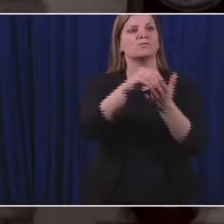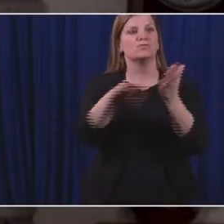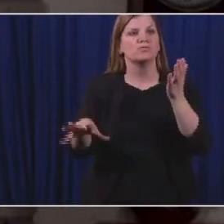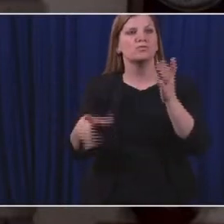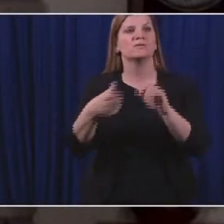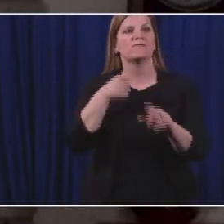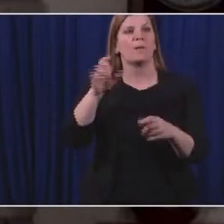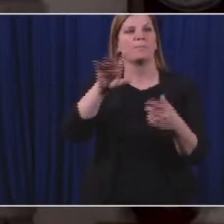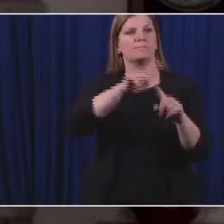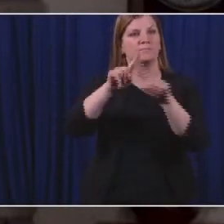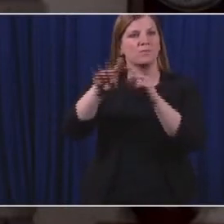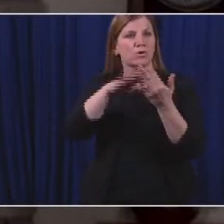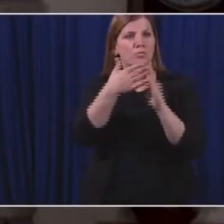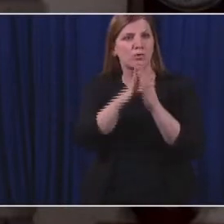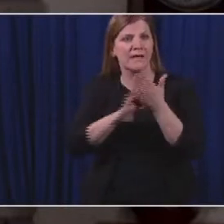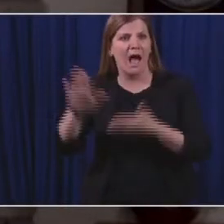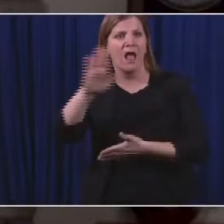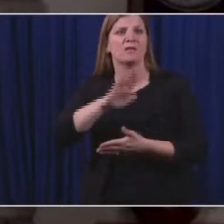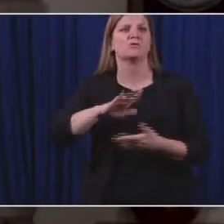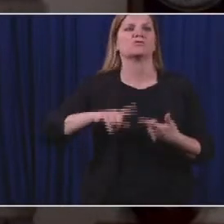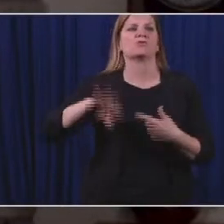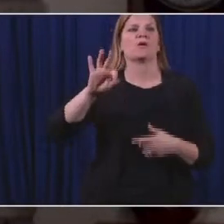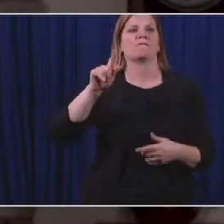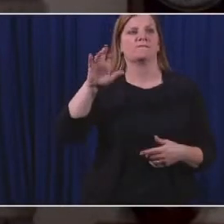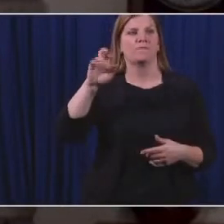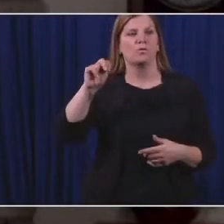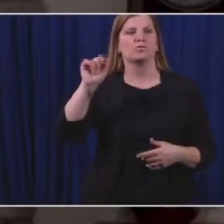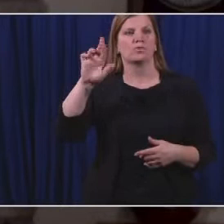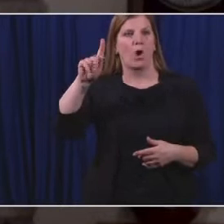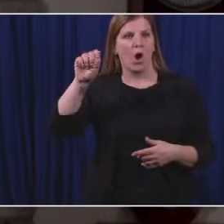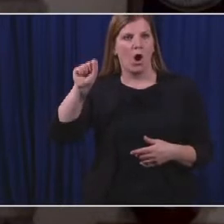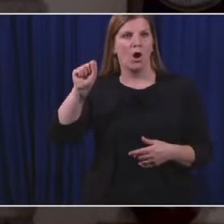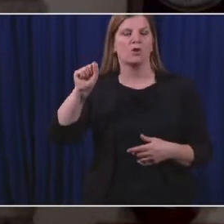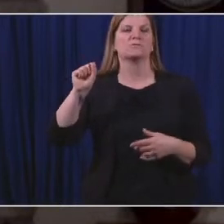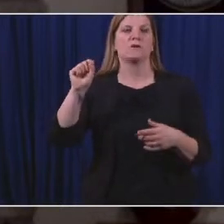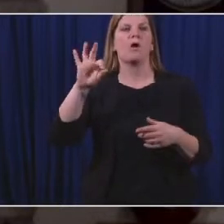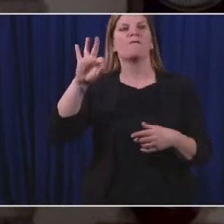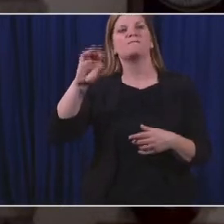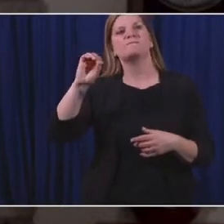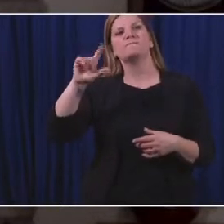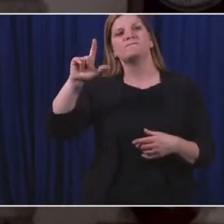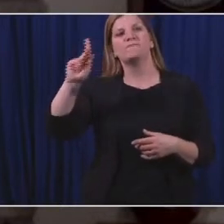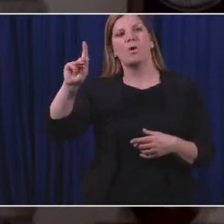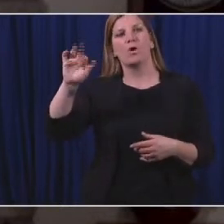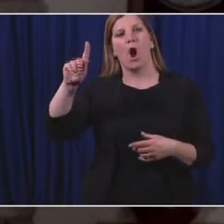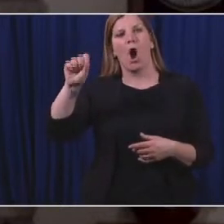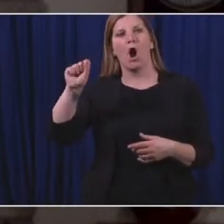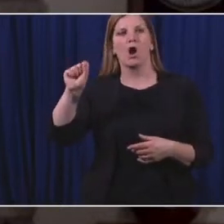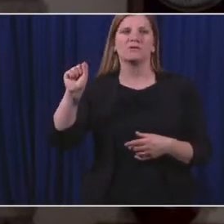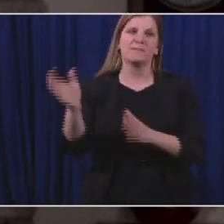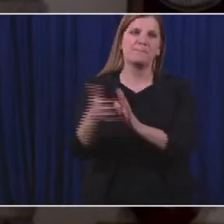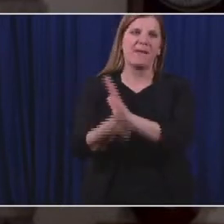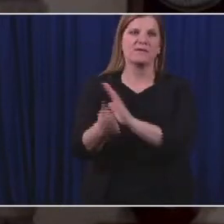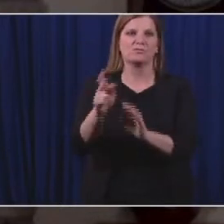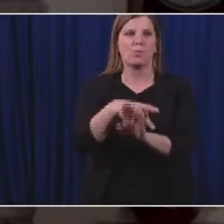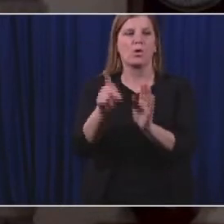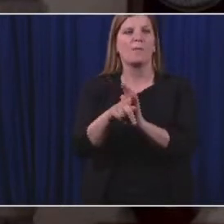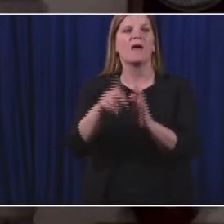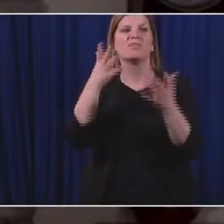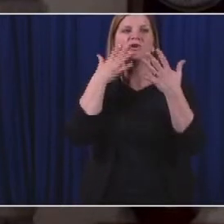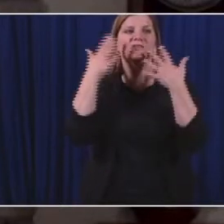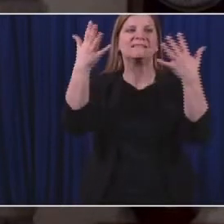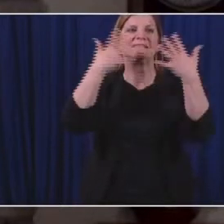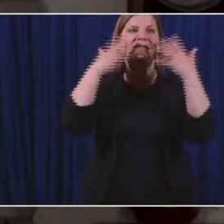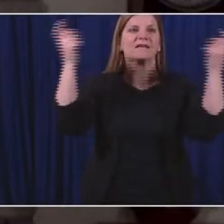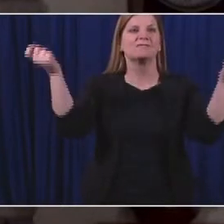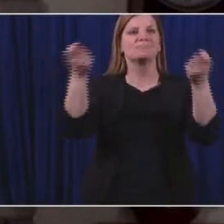Community College's Vocal Arts Mastery Program. And they're singing very appropriately the gospel favorite,